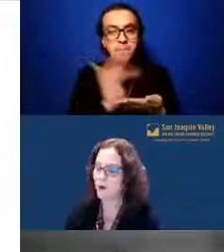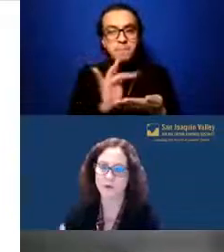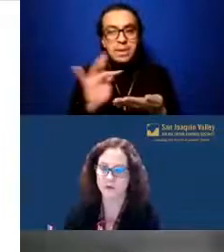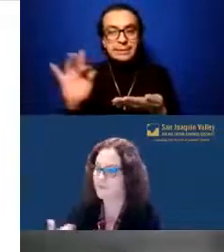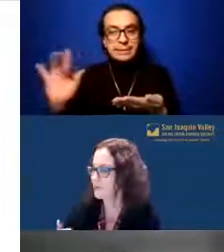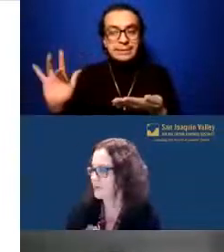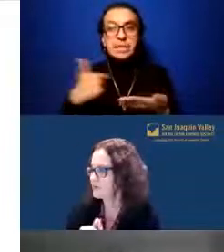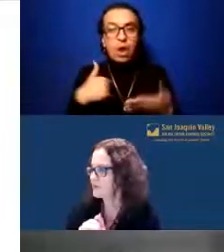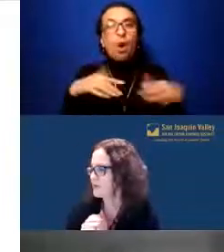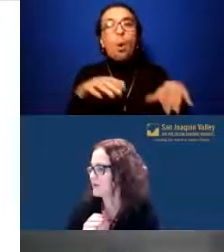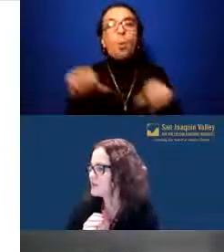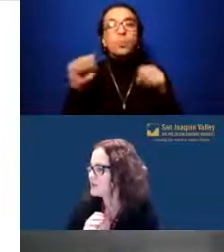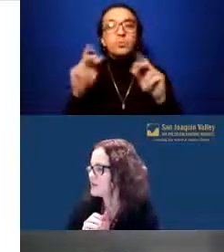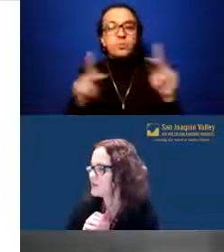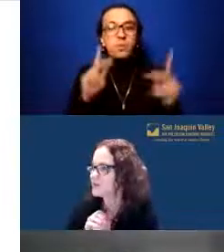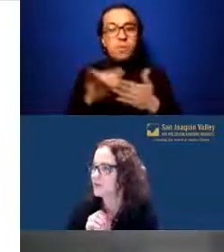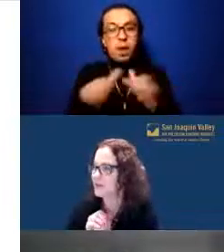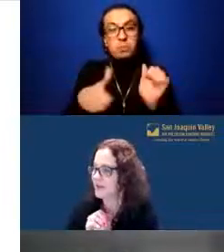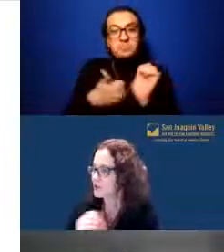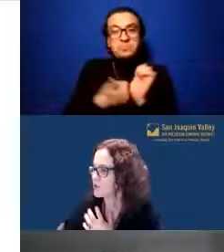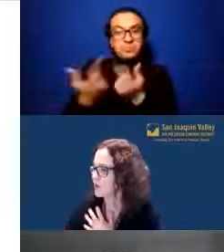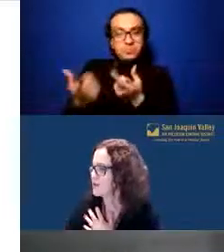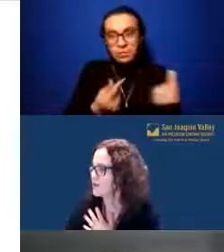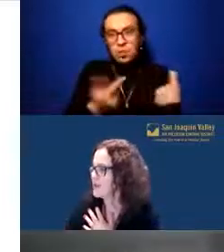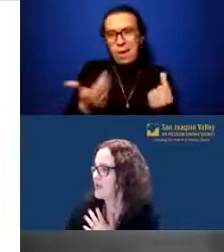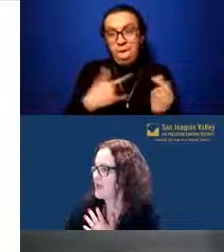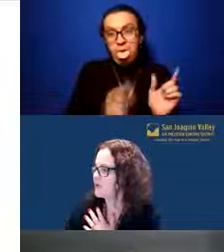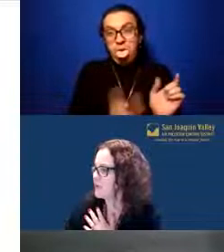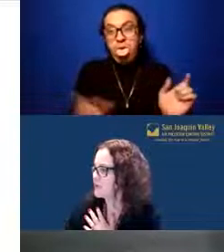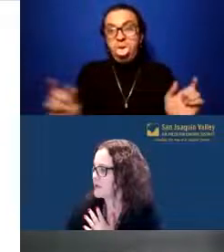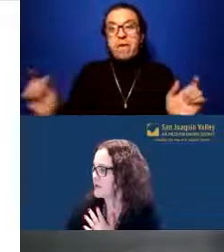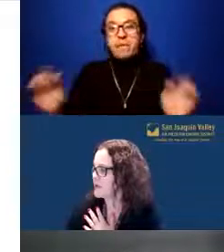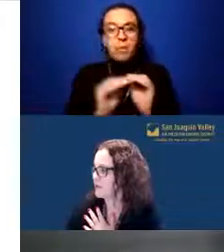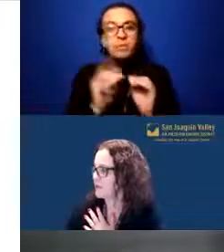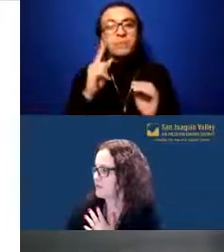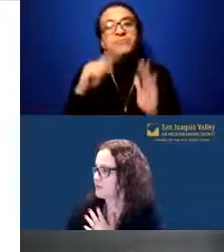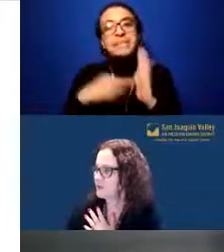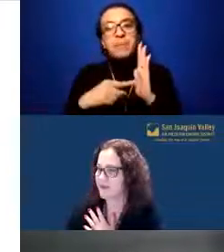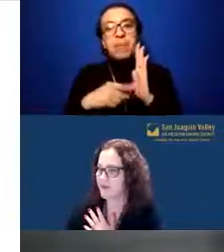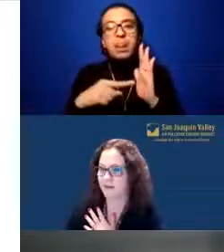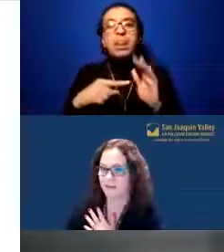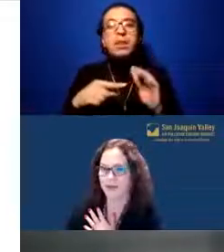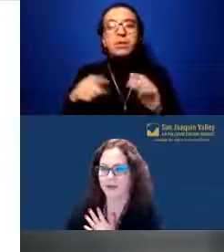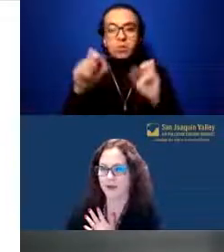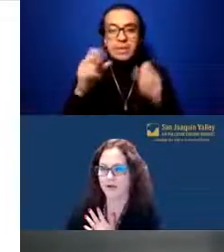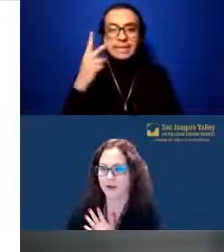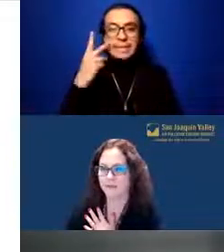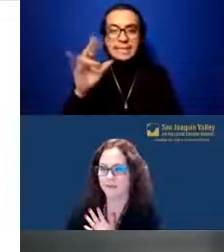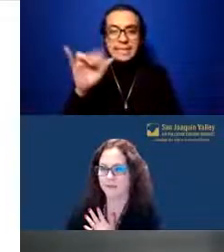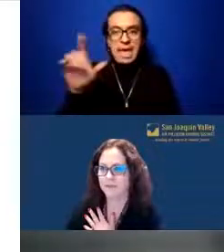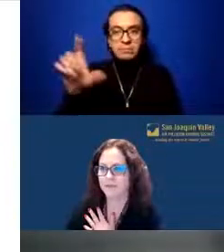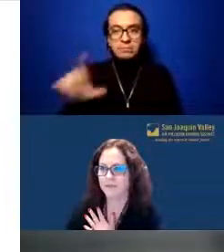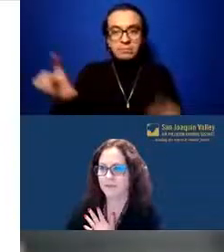as a host or as people that do some of the logistics, you end up with extra buttons. And so, for example, you can see my little mouse hand,